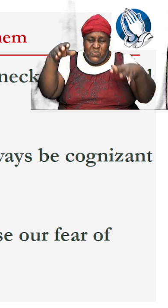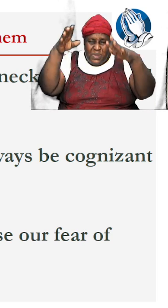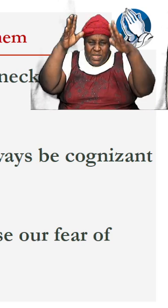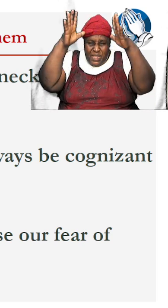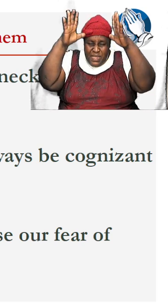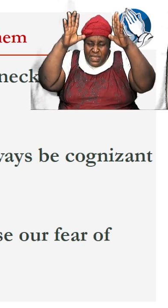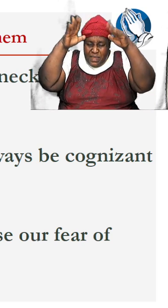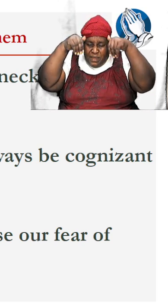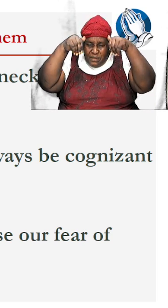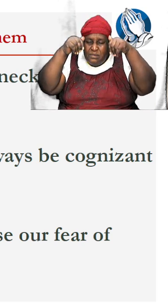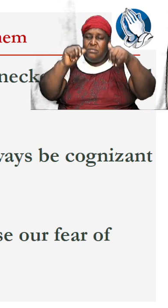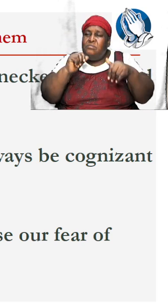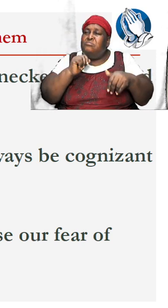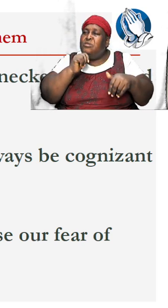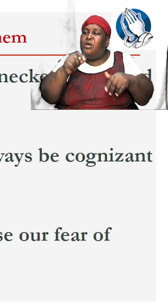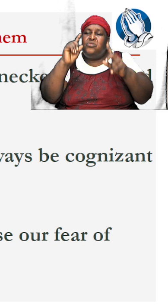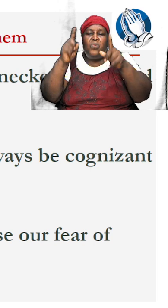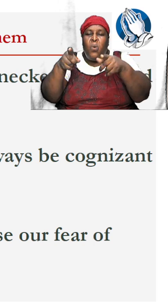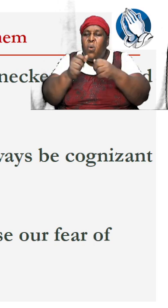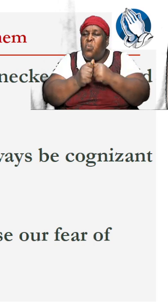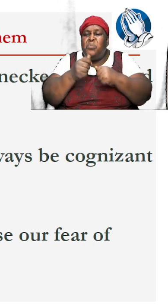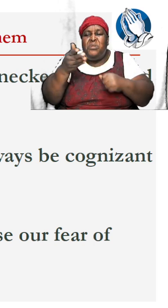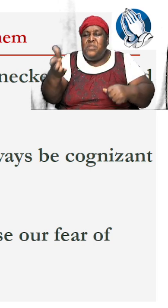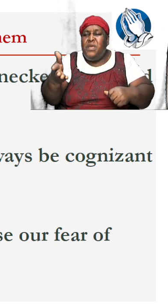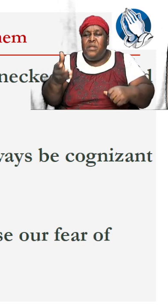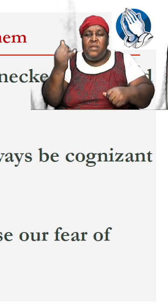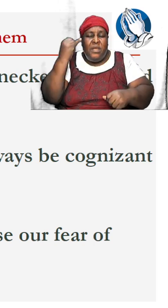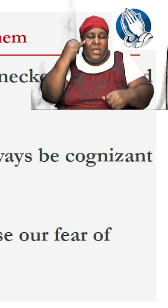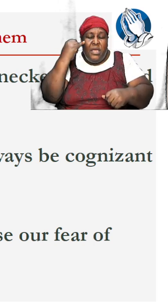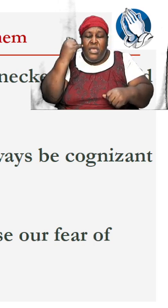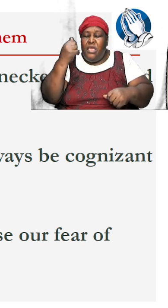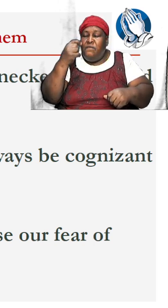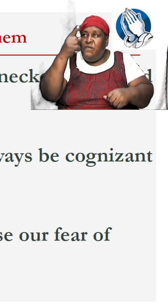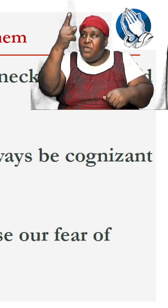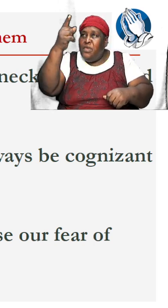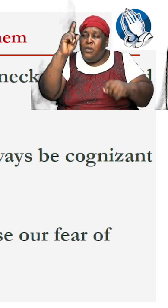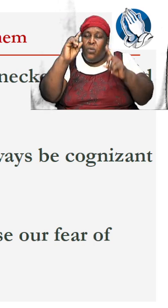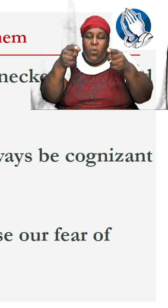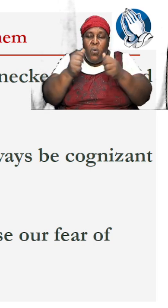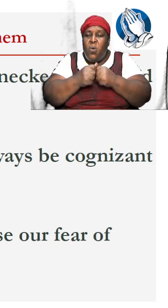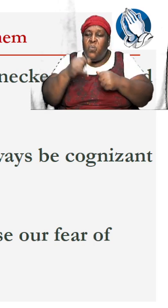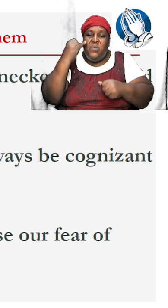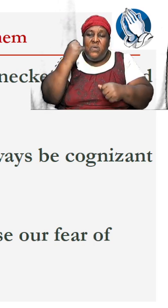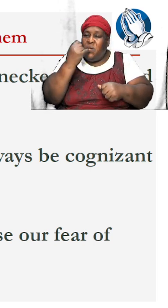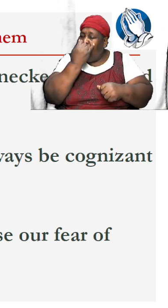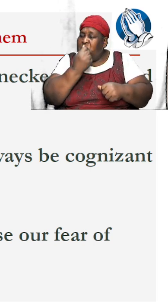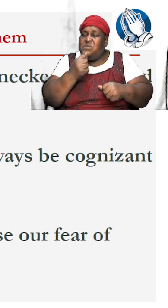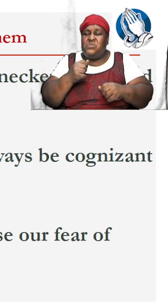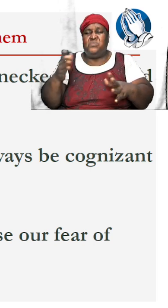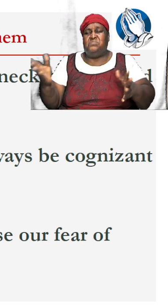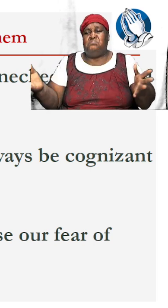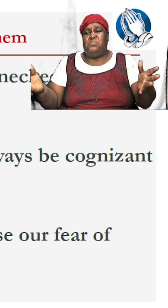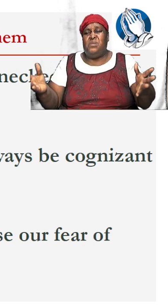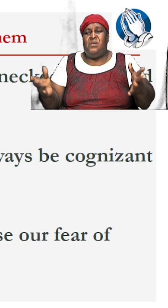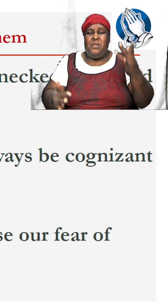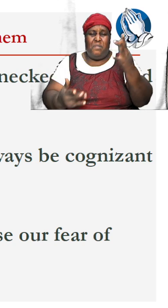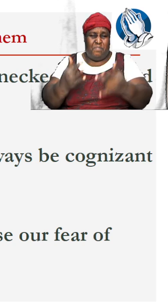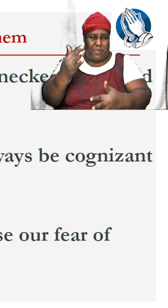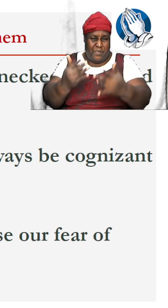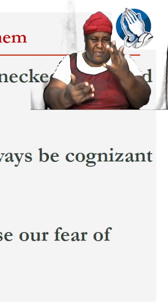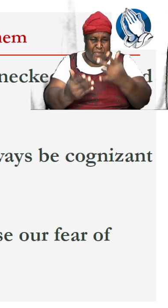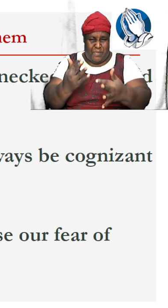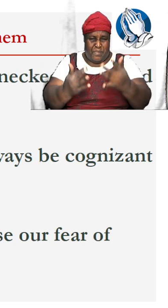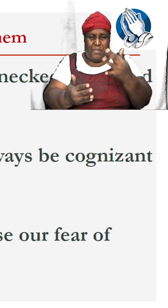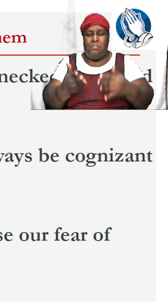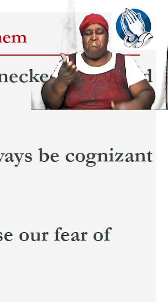would not go. Because if he go with them, he's going to consume them. And we need to remember this